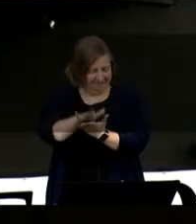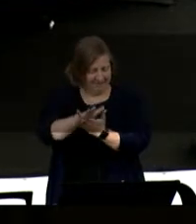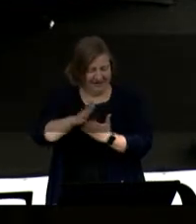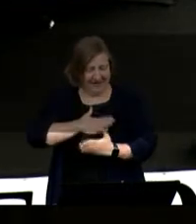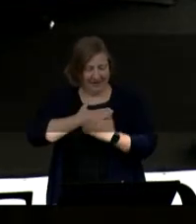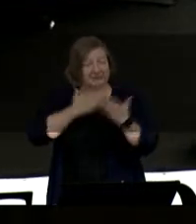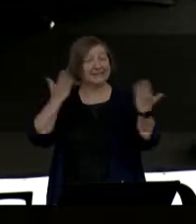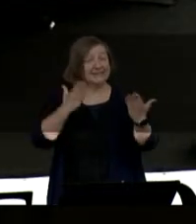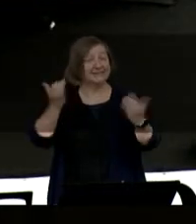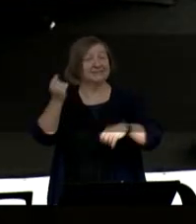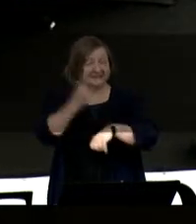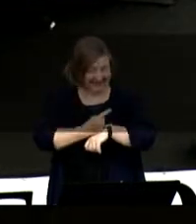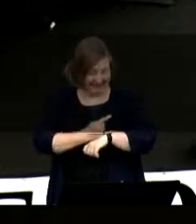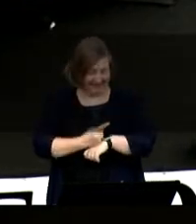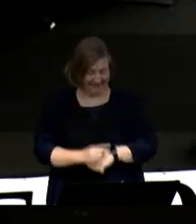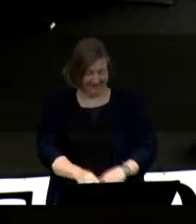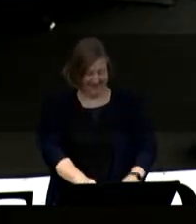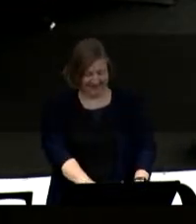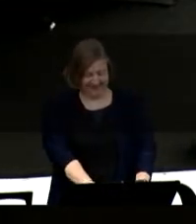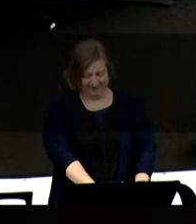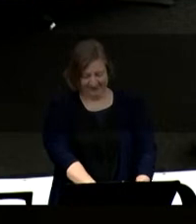here today.